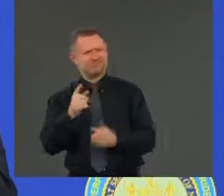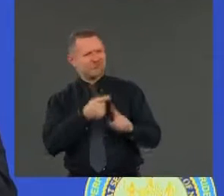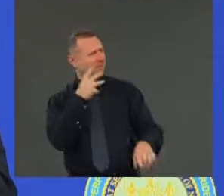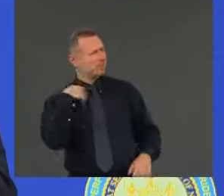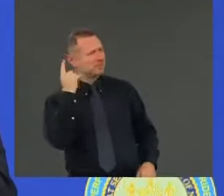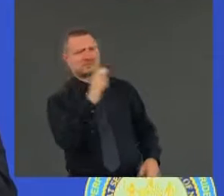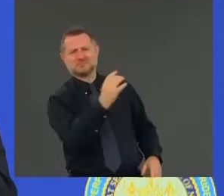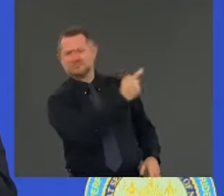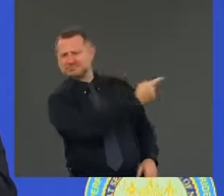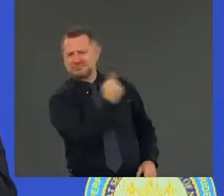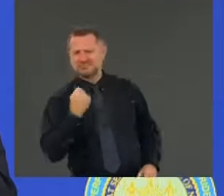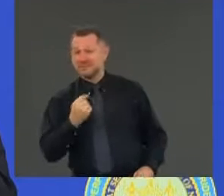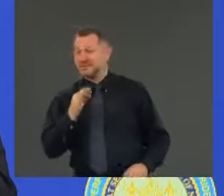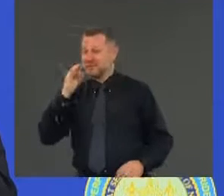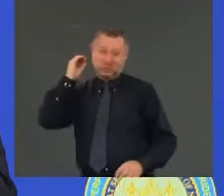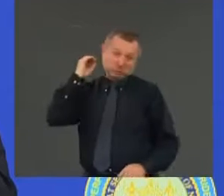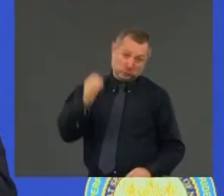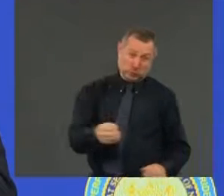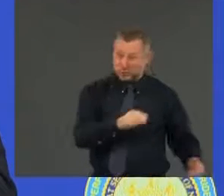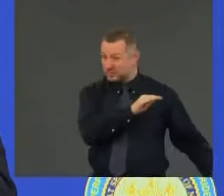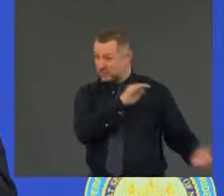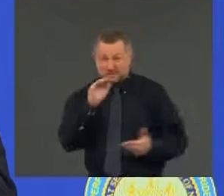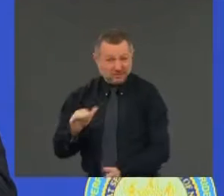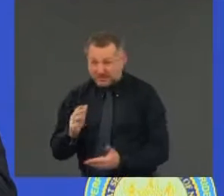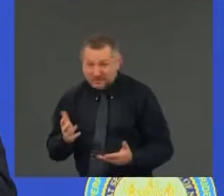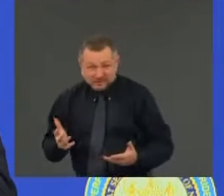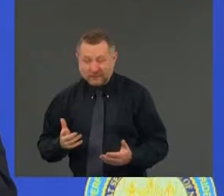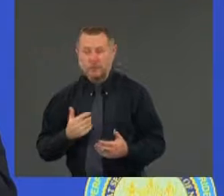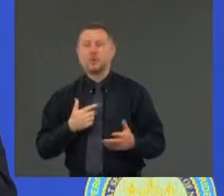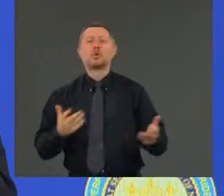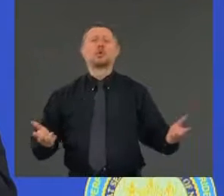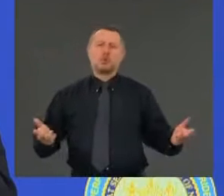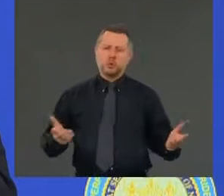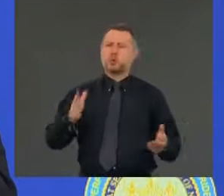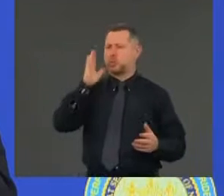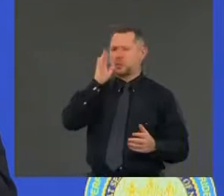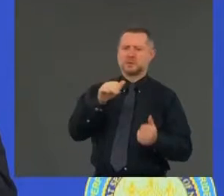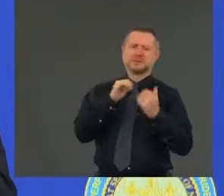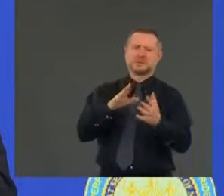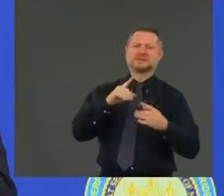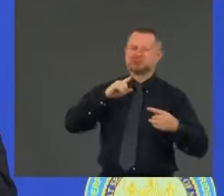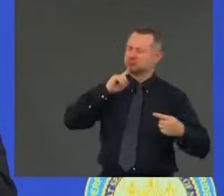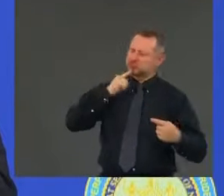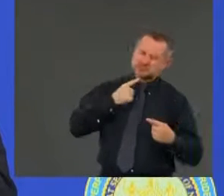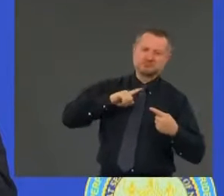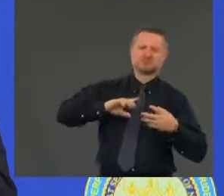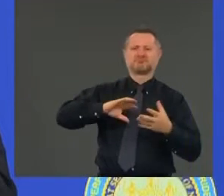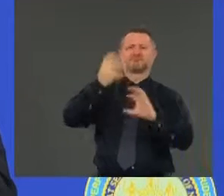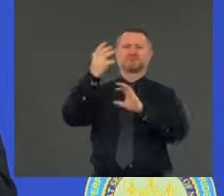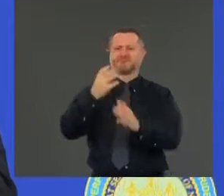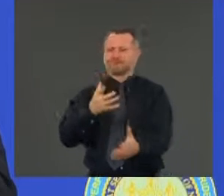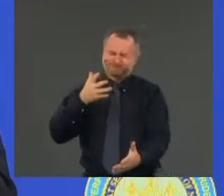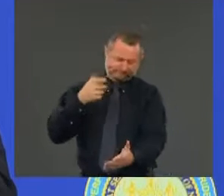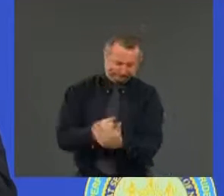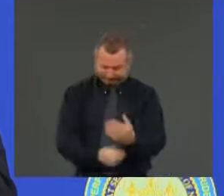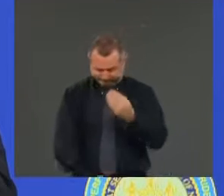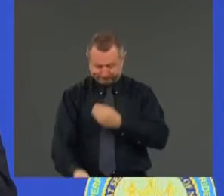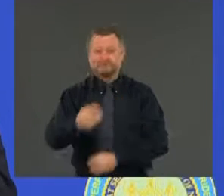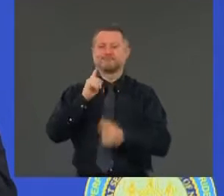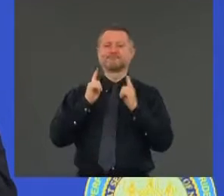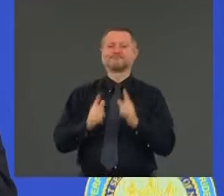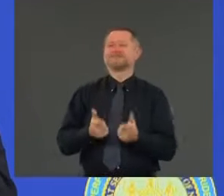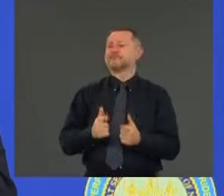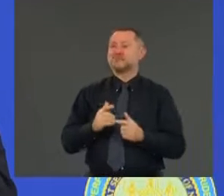we don't get funding from Washington, we're going to have a serious financial issue. And it's going to